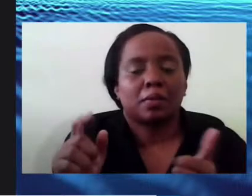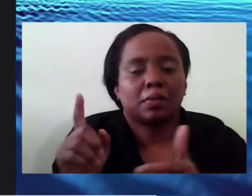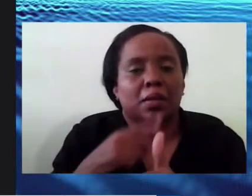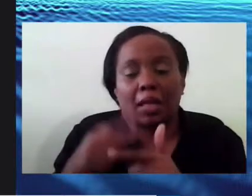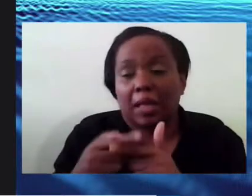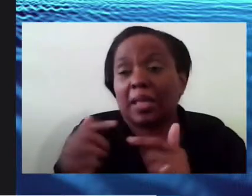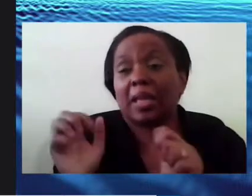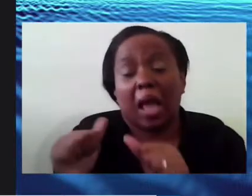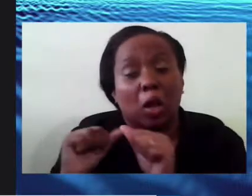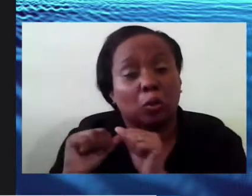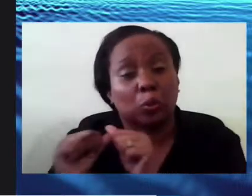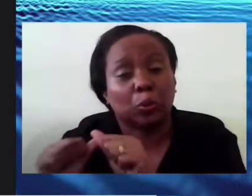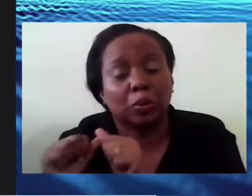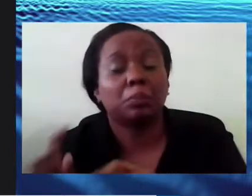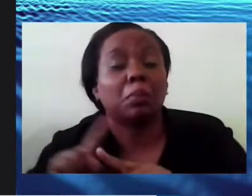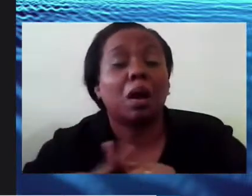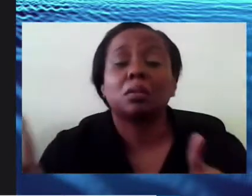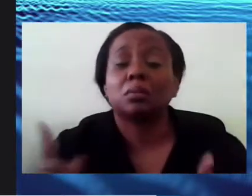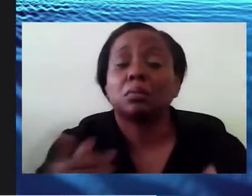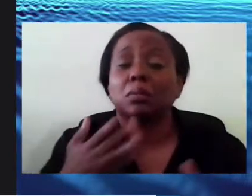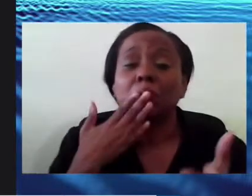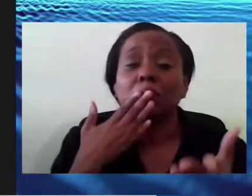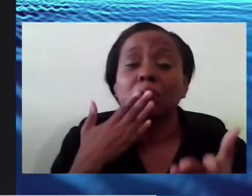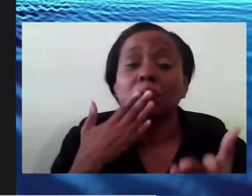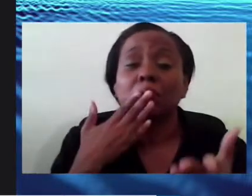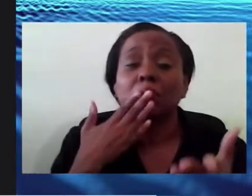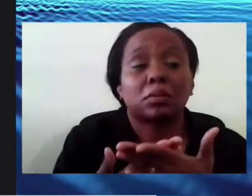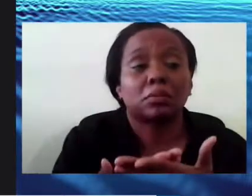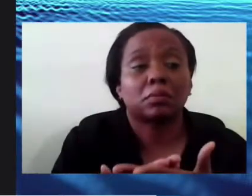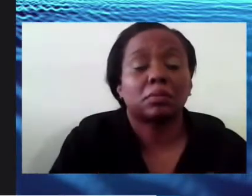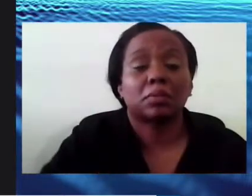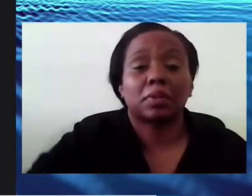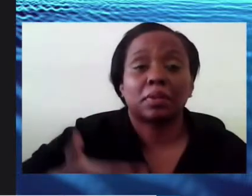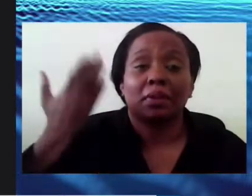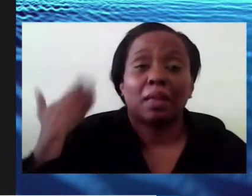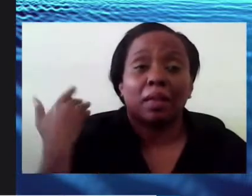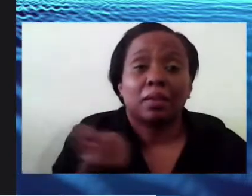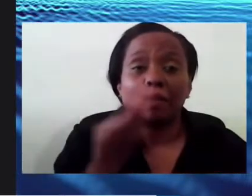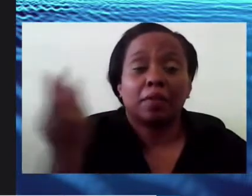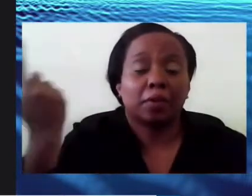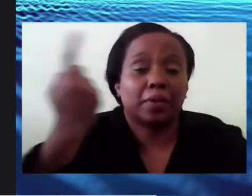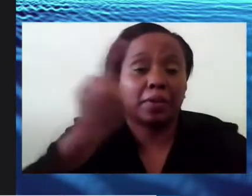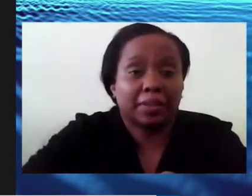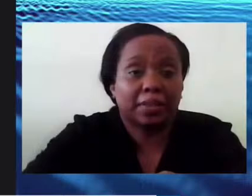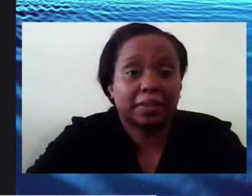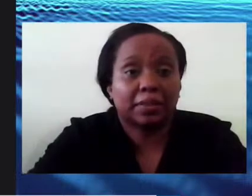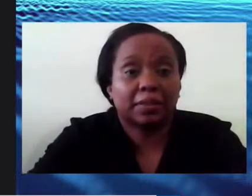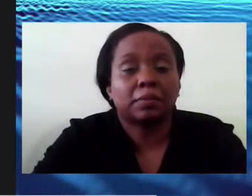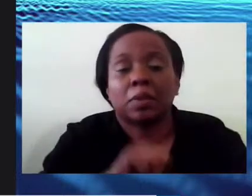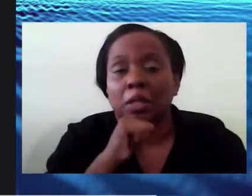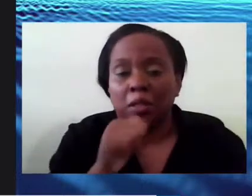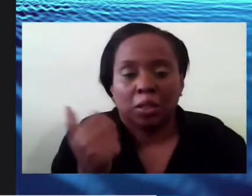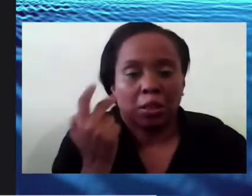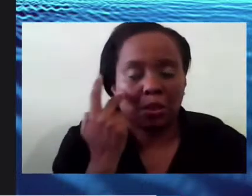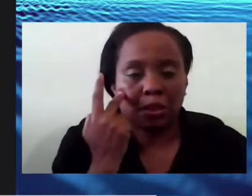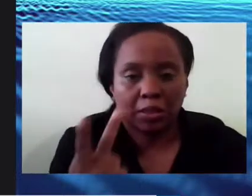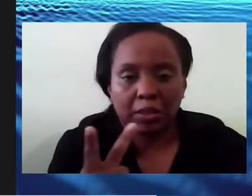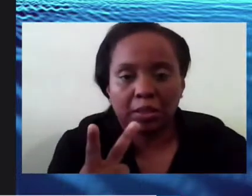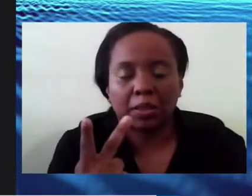it. But the good thing is that in the last few days, we've not seen the kind of